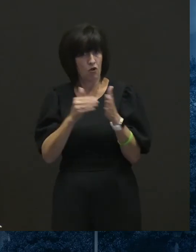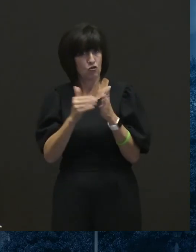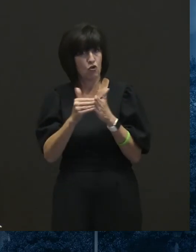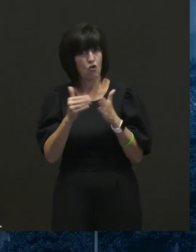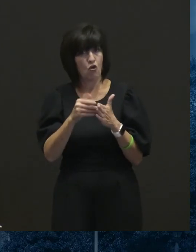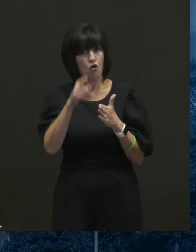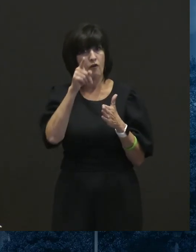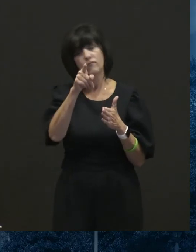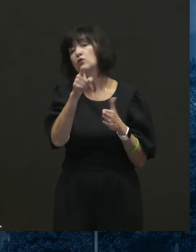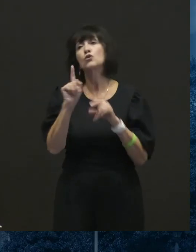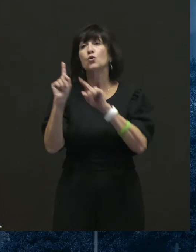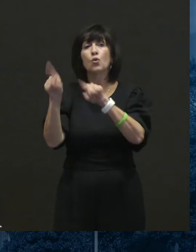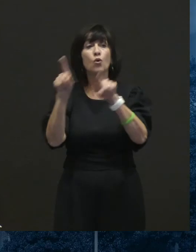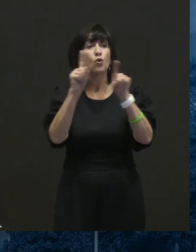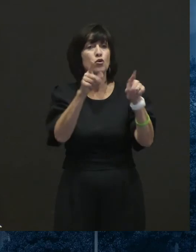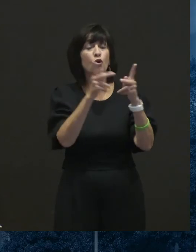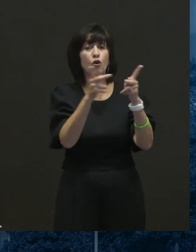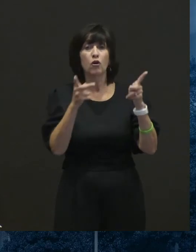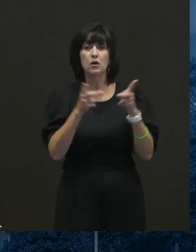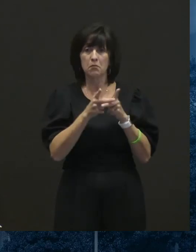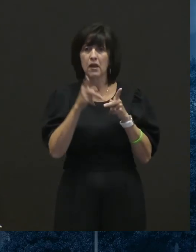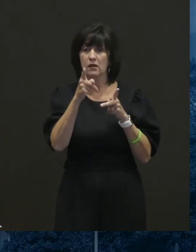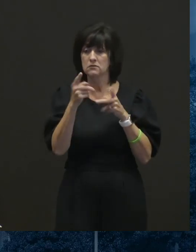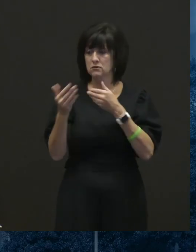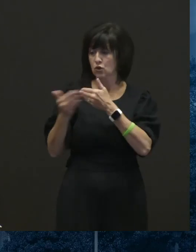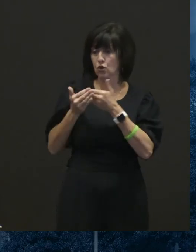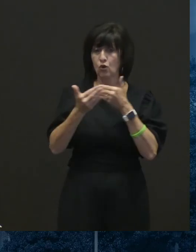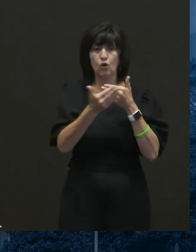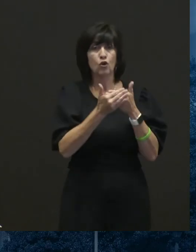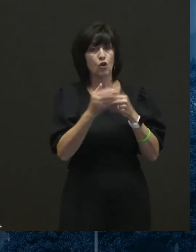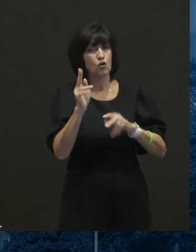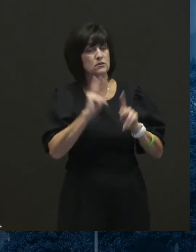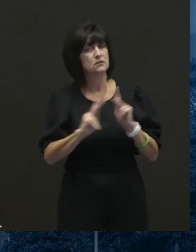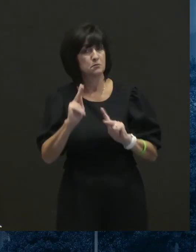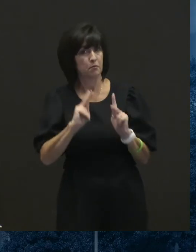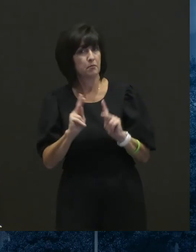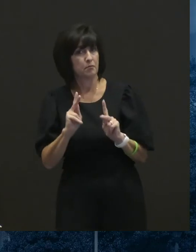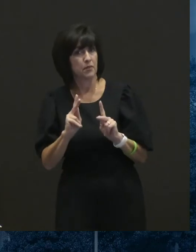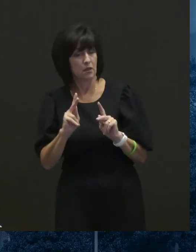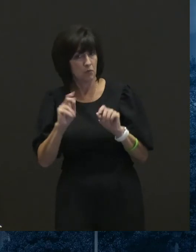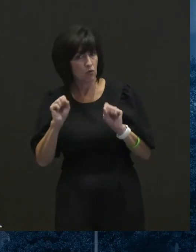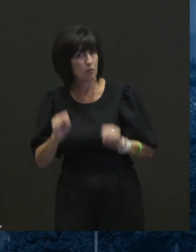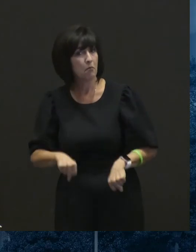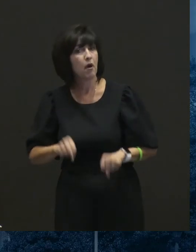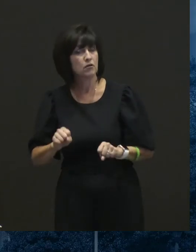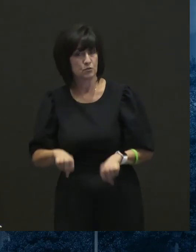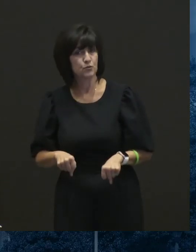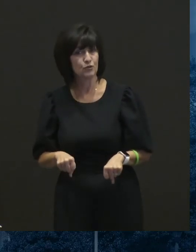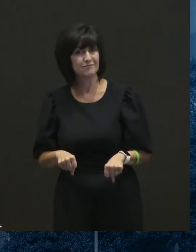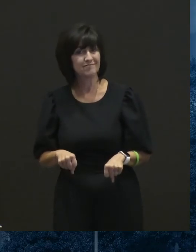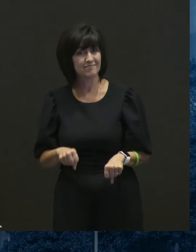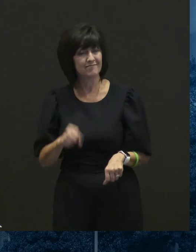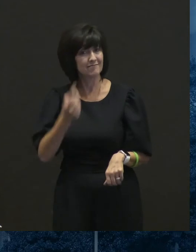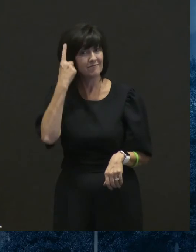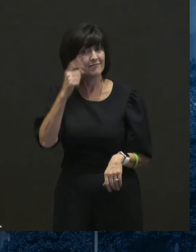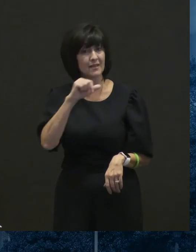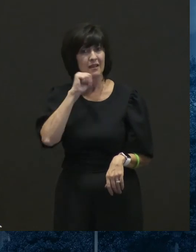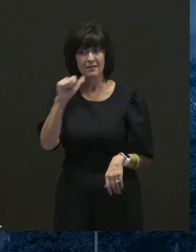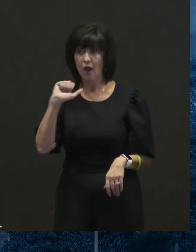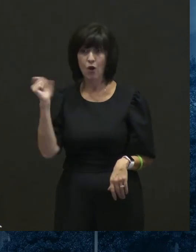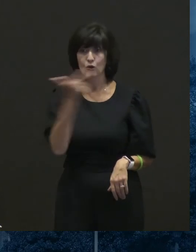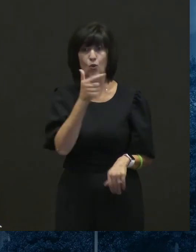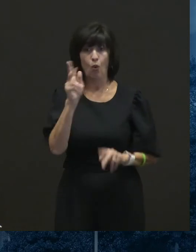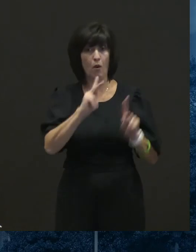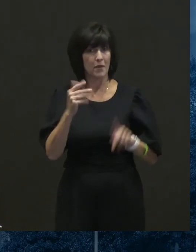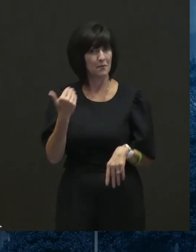and you might want to know, and it's not foolproof because not everybody's going to download it. We have 25,000